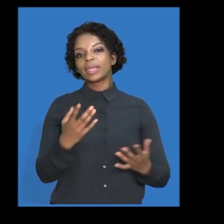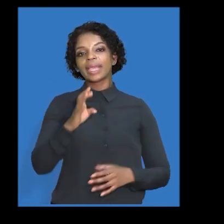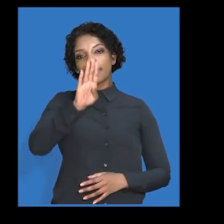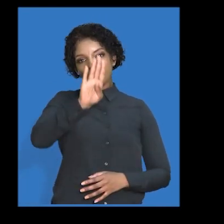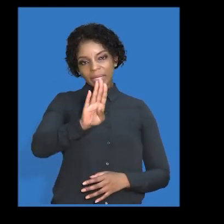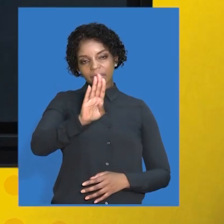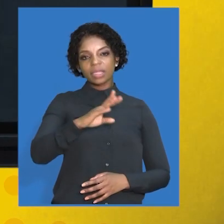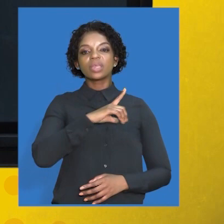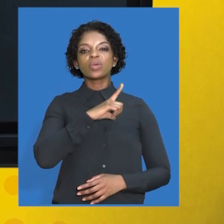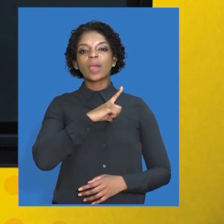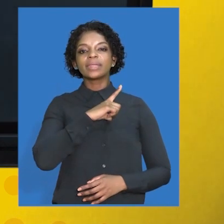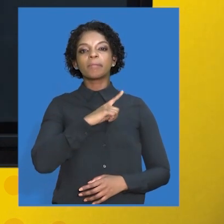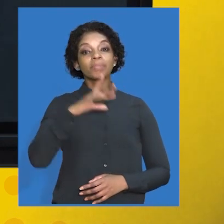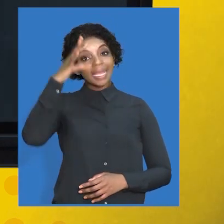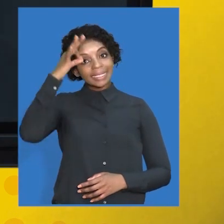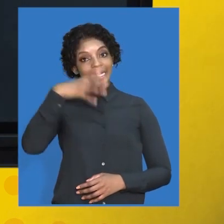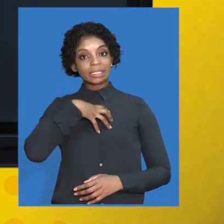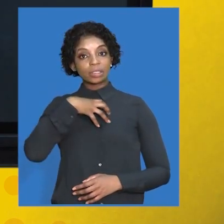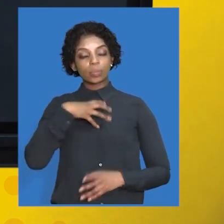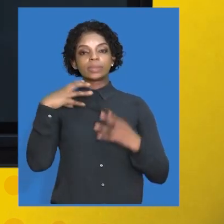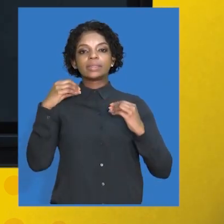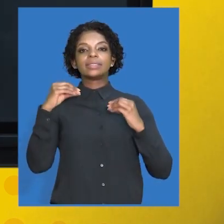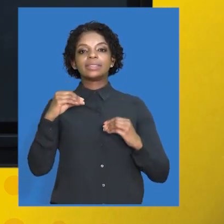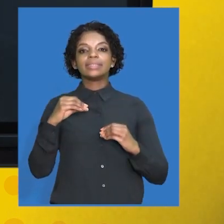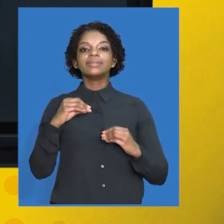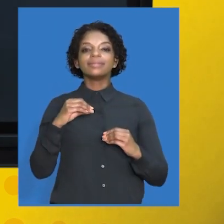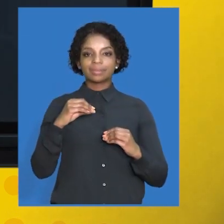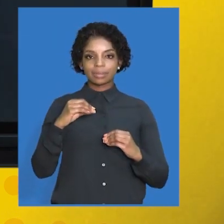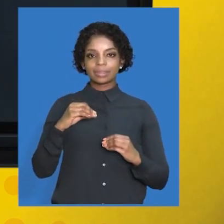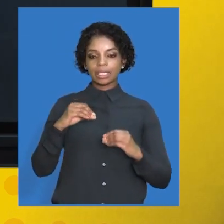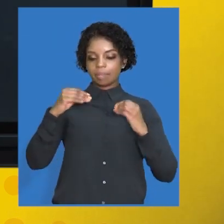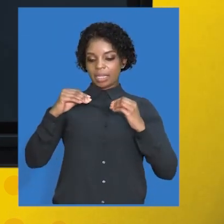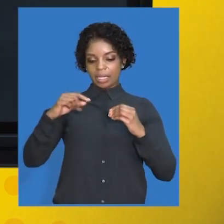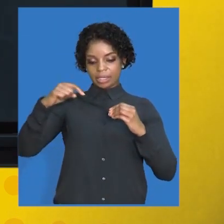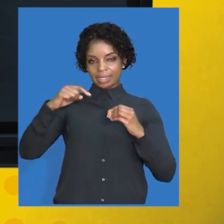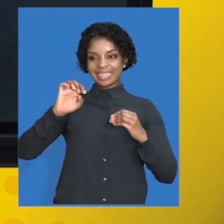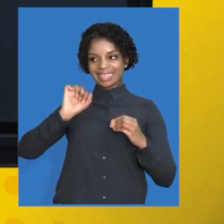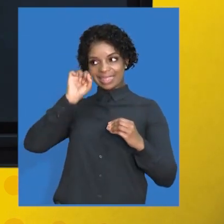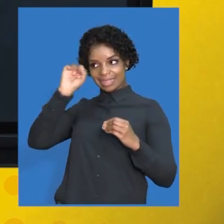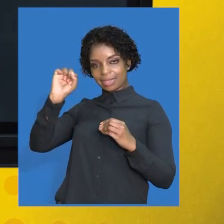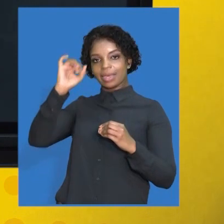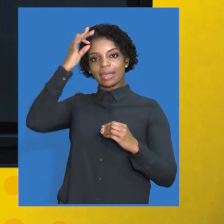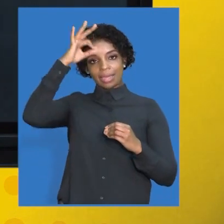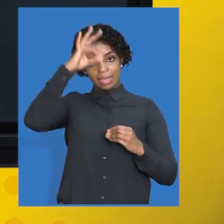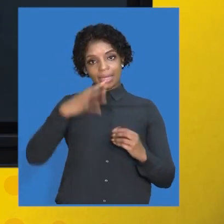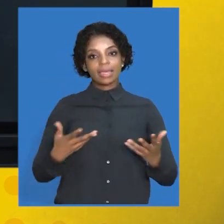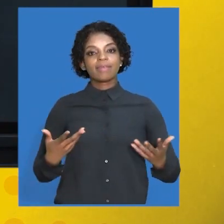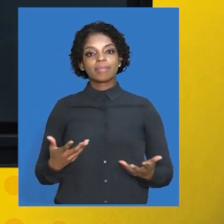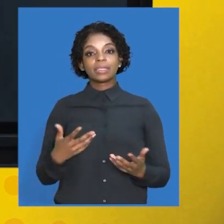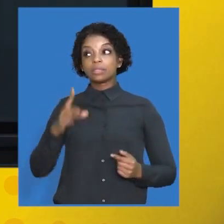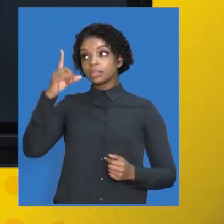state-owned enterprise is an enterprise that is owned by the government. All right. Now, understand me, the government is voted for by the